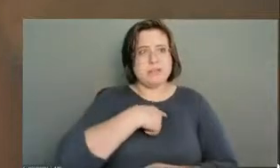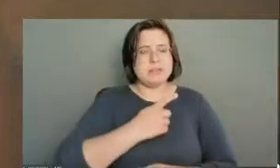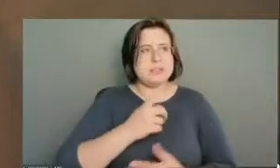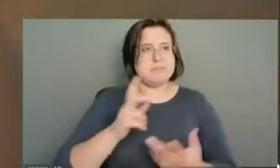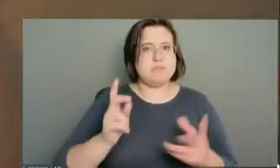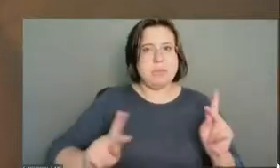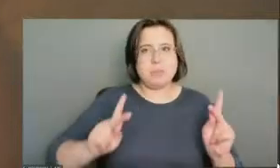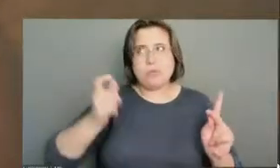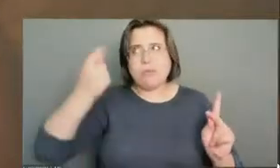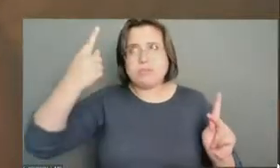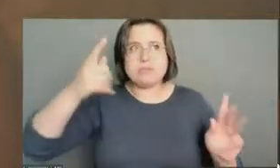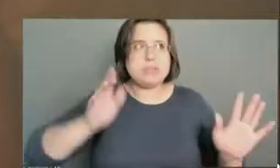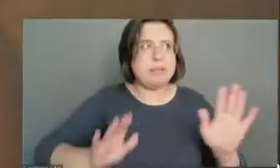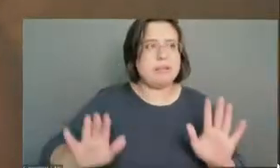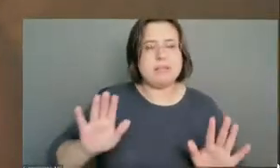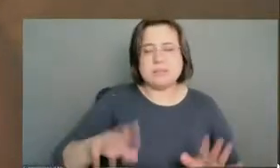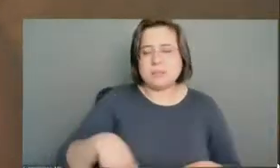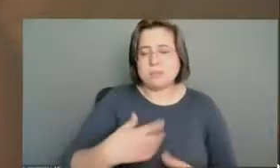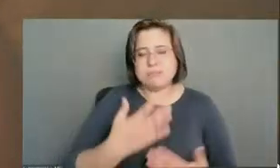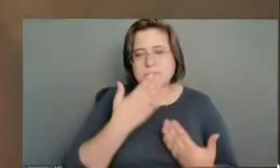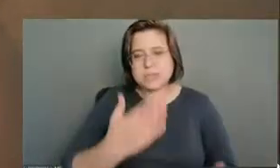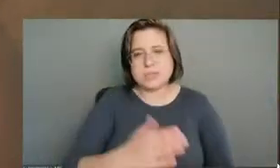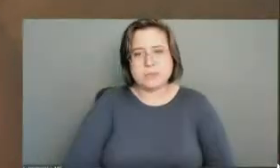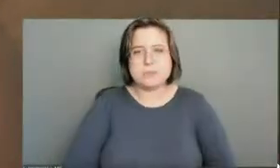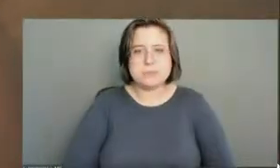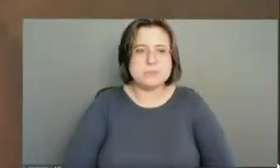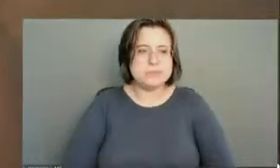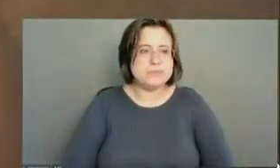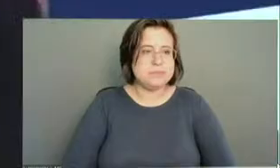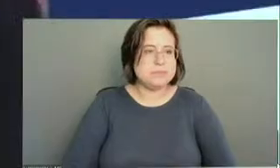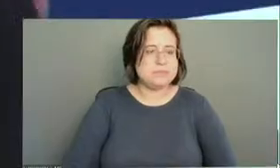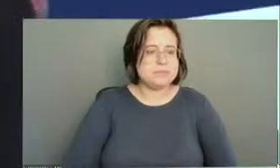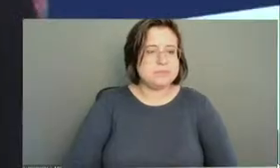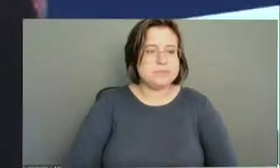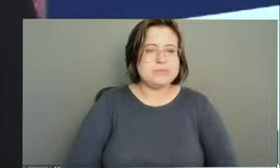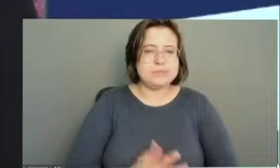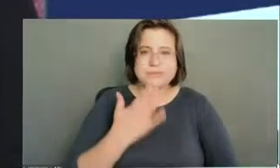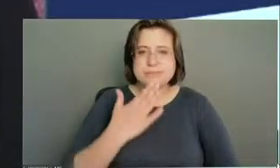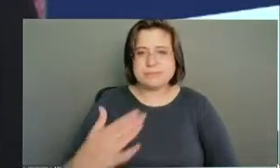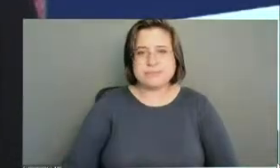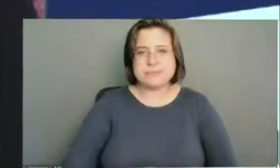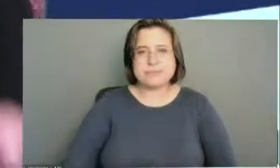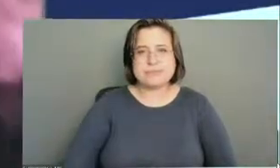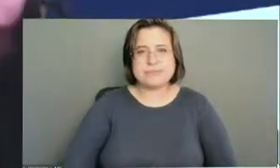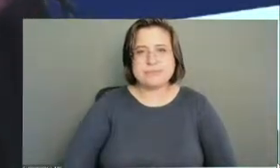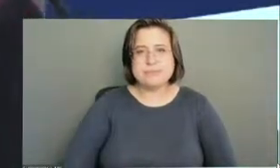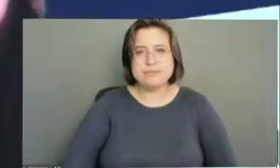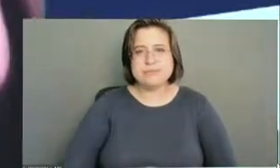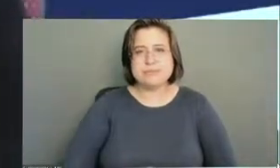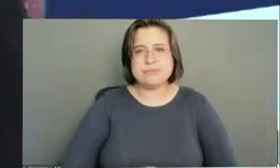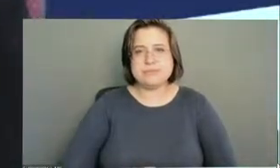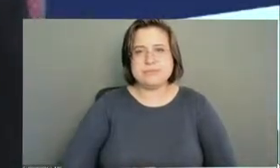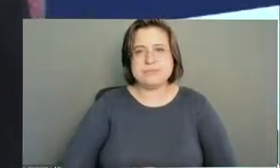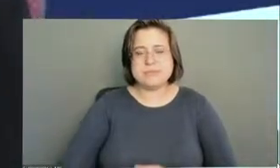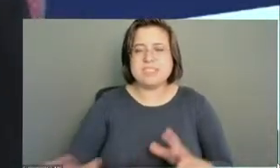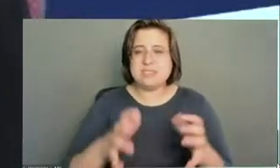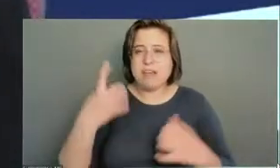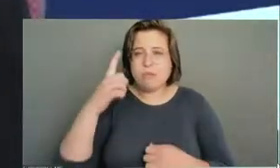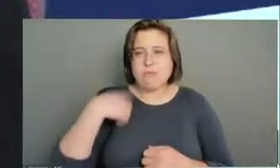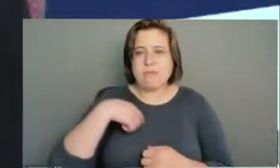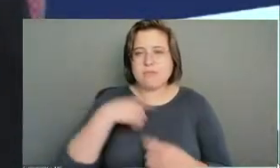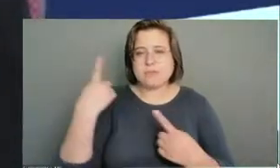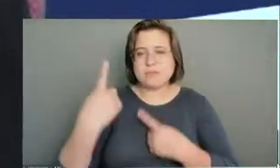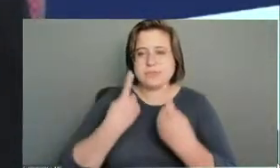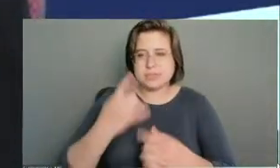appreciate you guys doing this. Thank you. Thank you. Thank you. Lots for us to consider. We will, at this